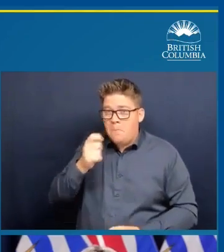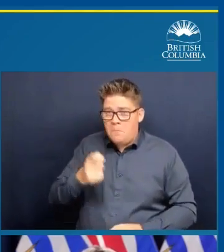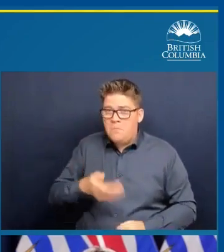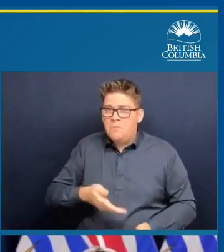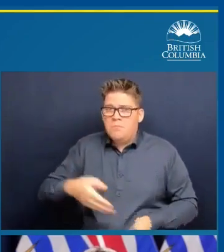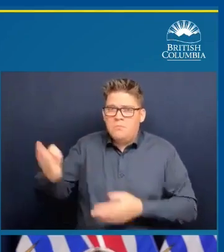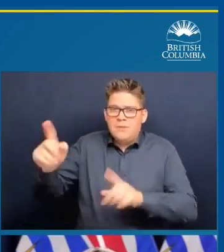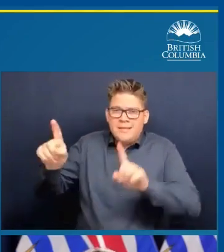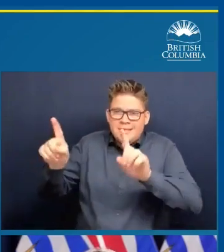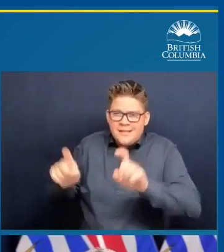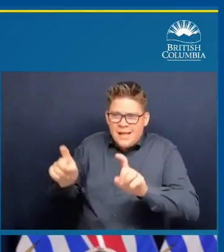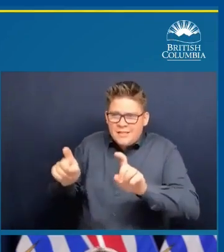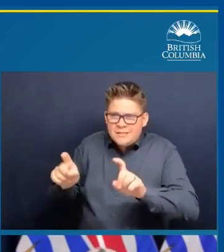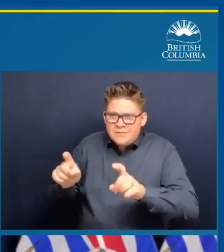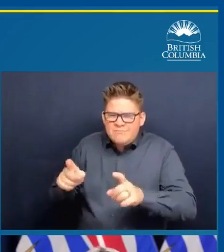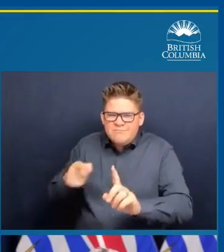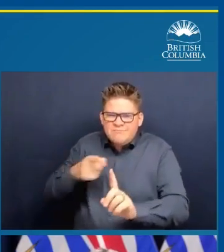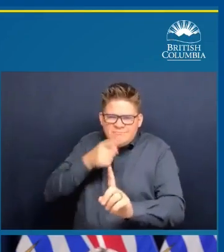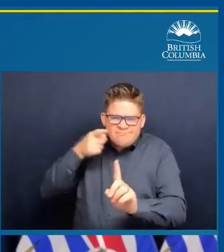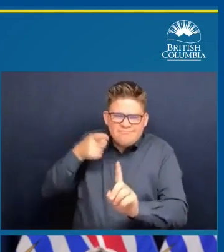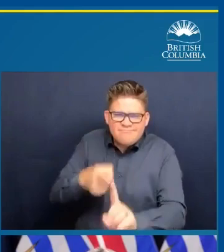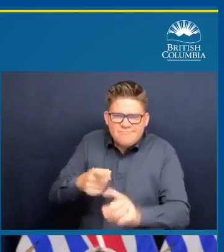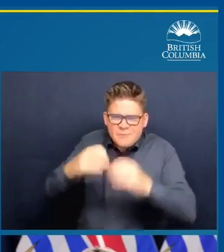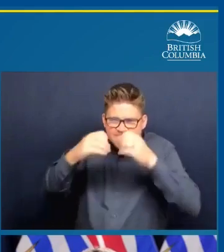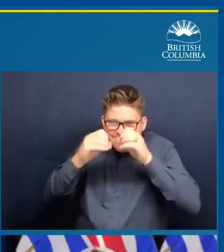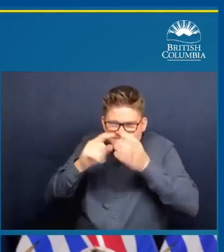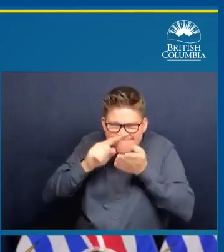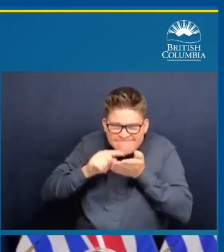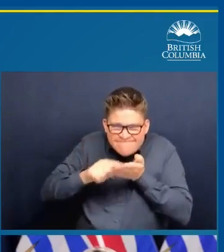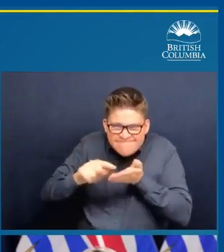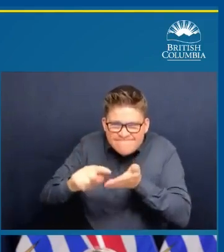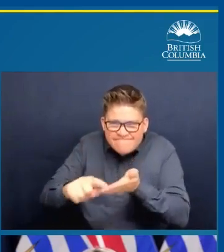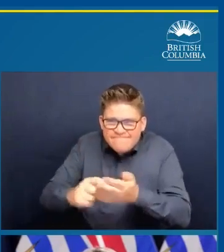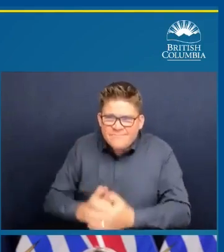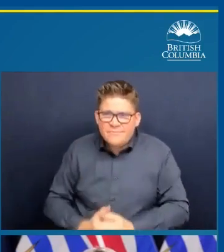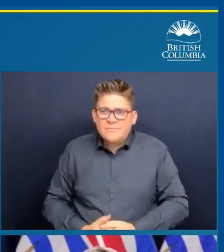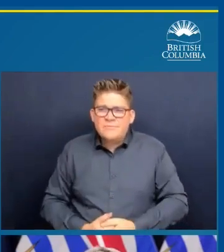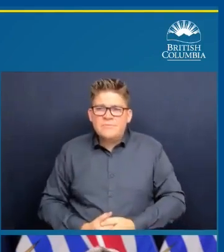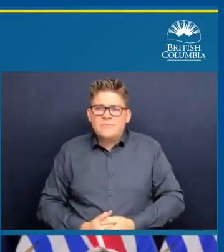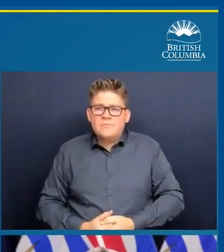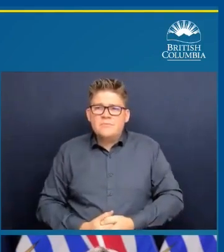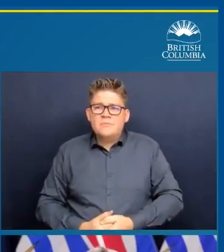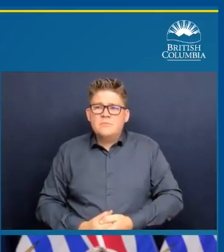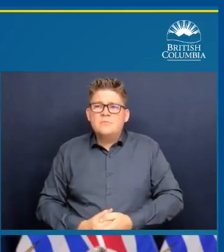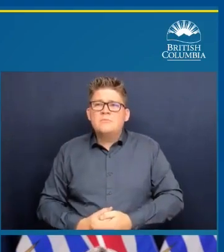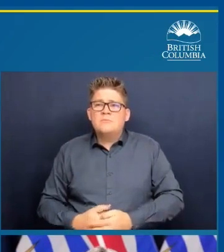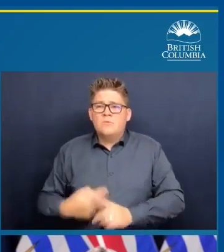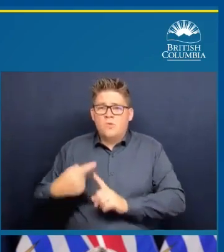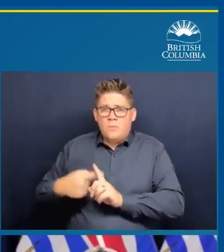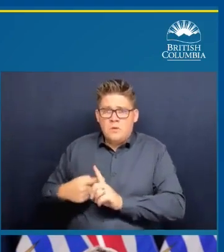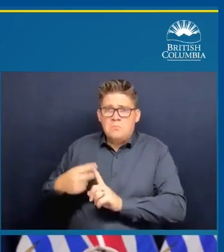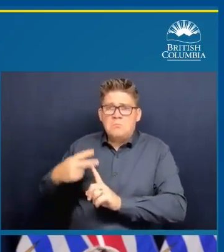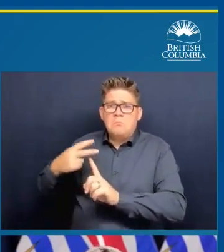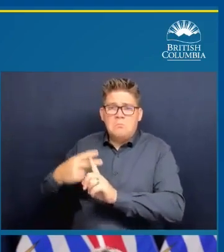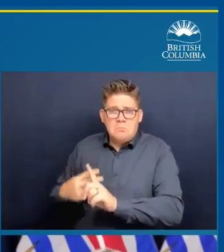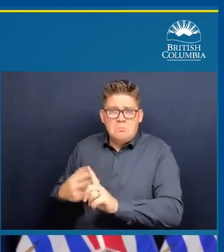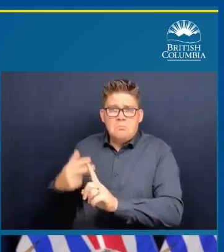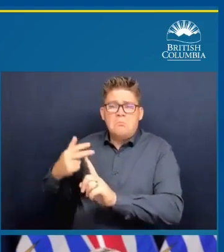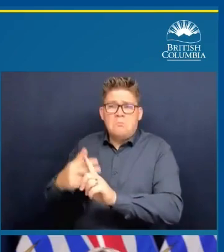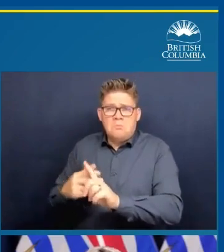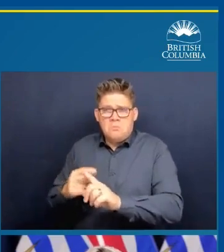of pathogens. And what we can see is that for the last couple of months, one of the main causes of respiratory illness across the province has